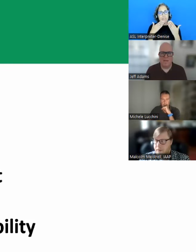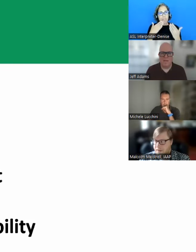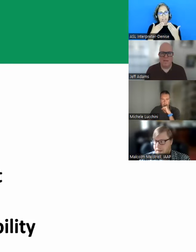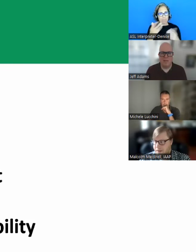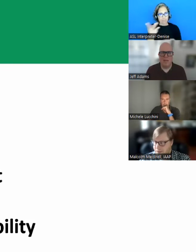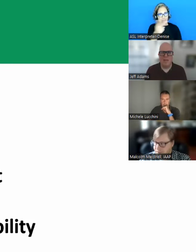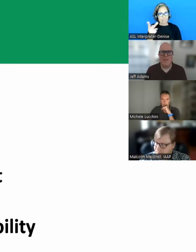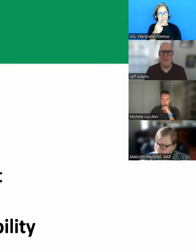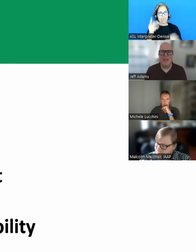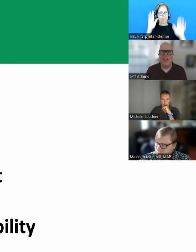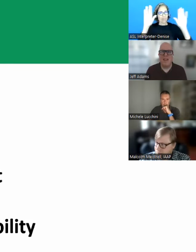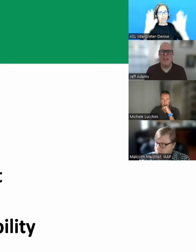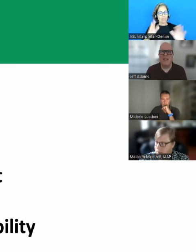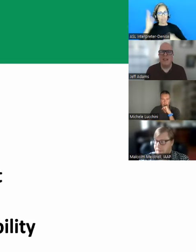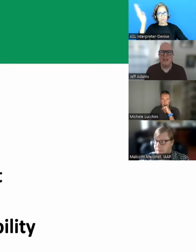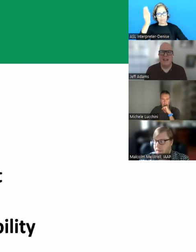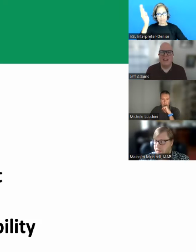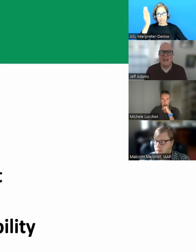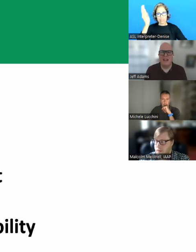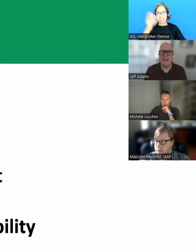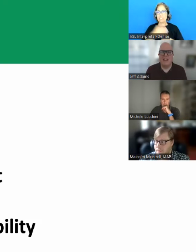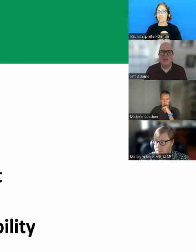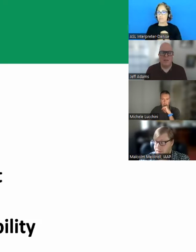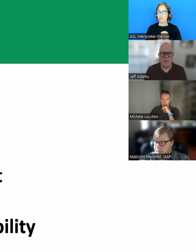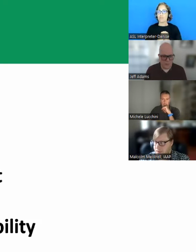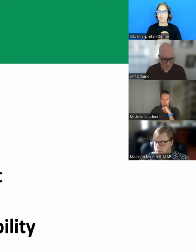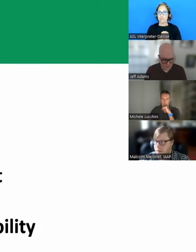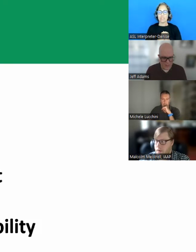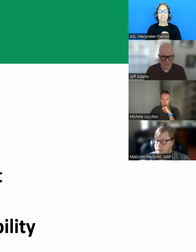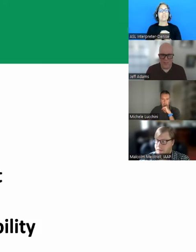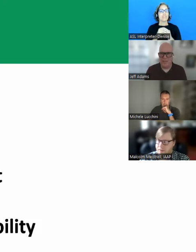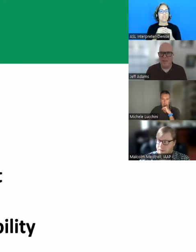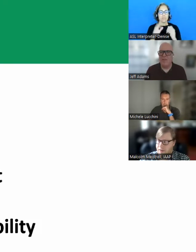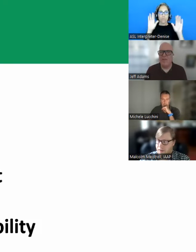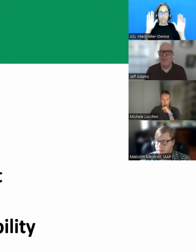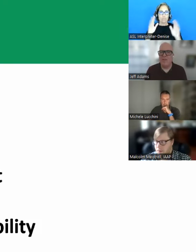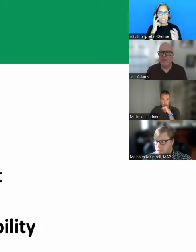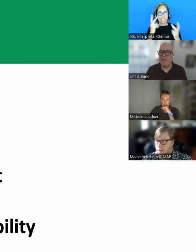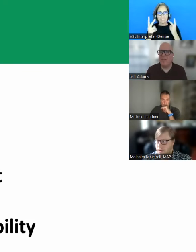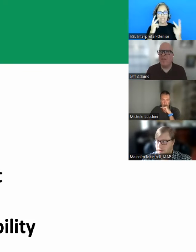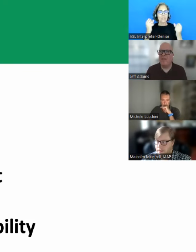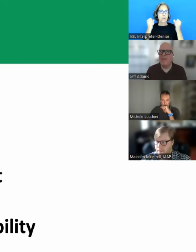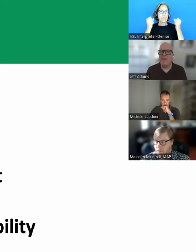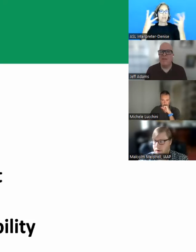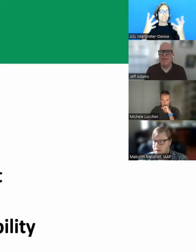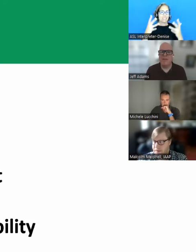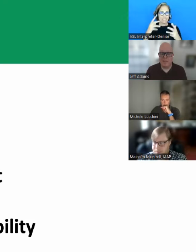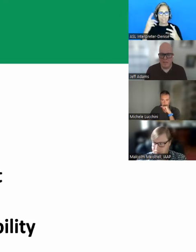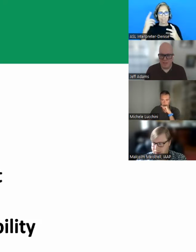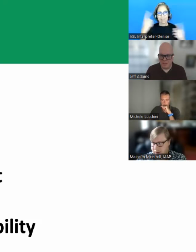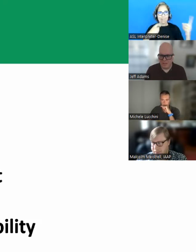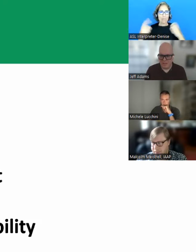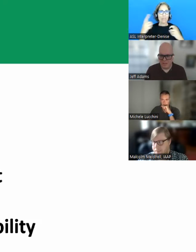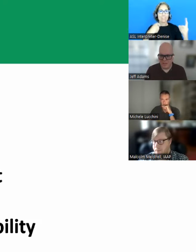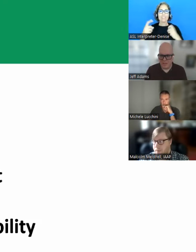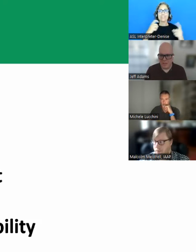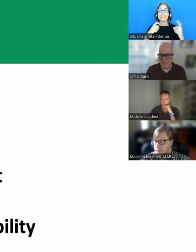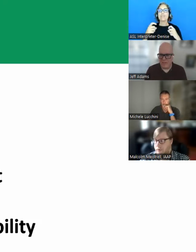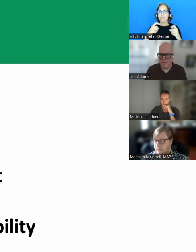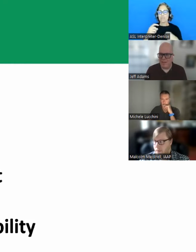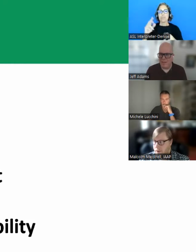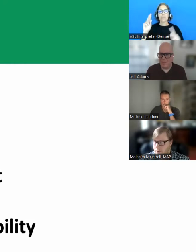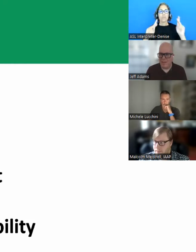great presentation. It was wonderful to see so many questions in the Q&A from our audience and